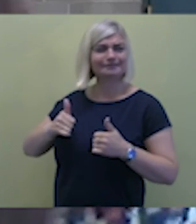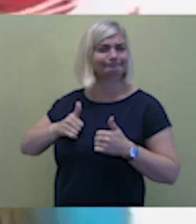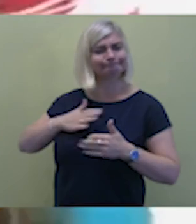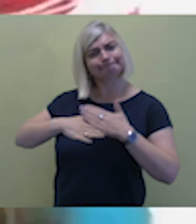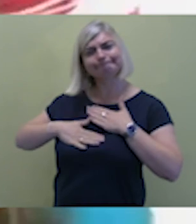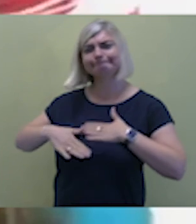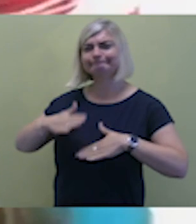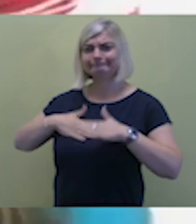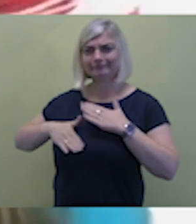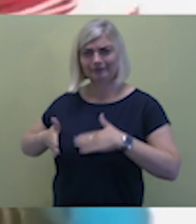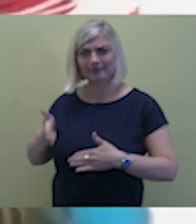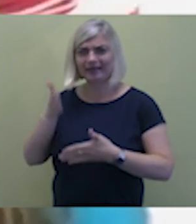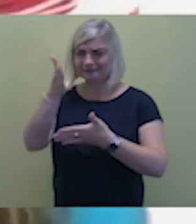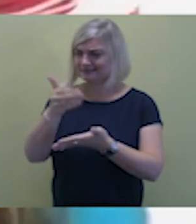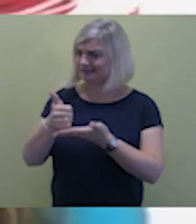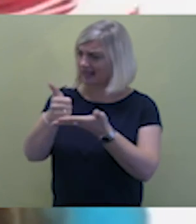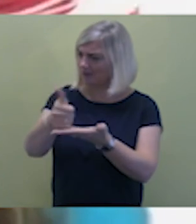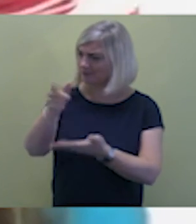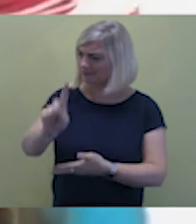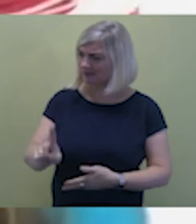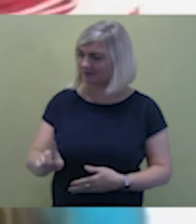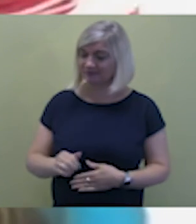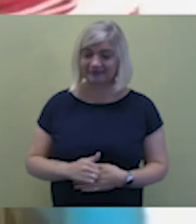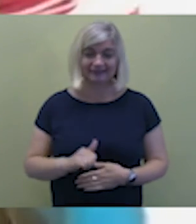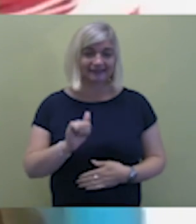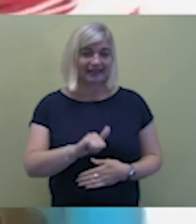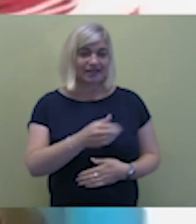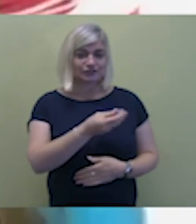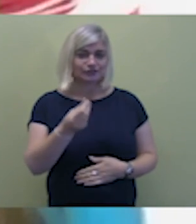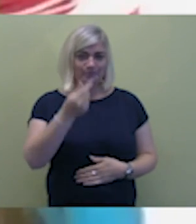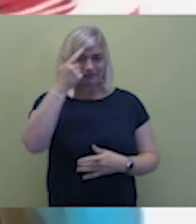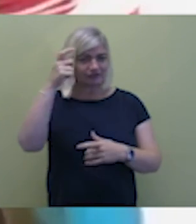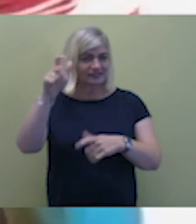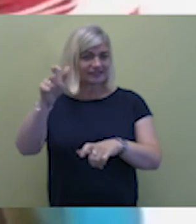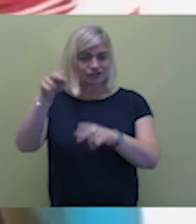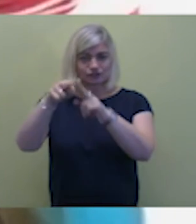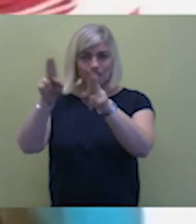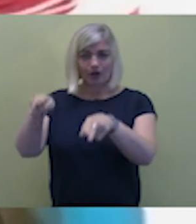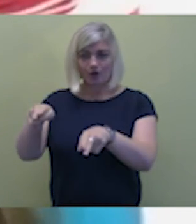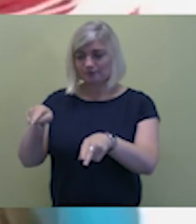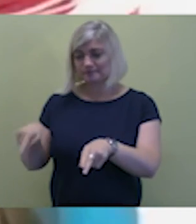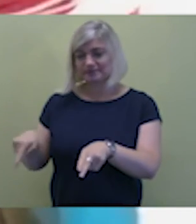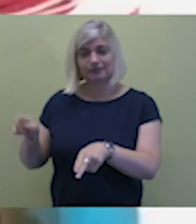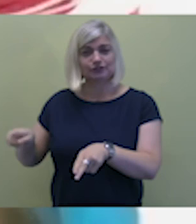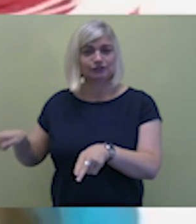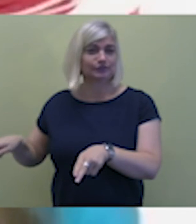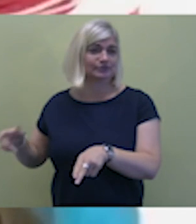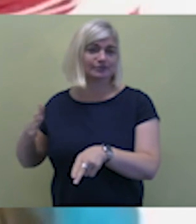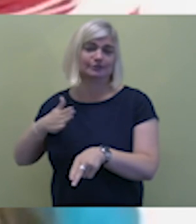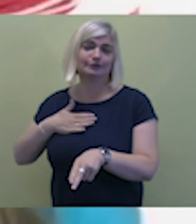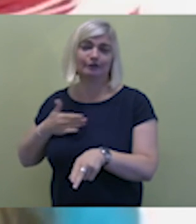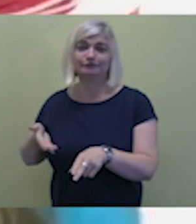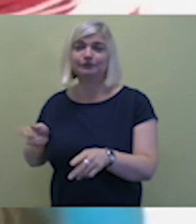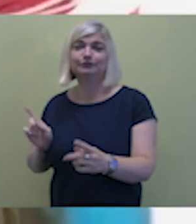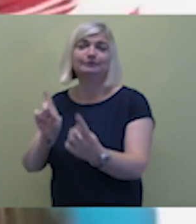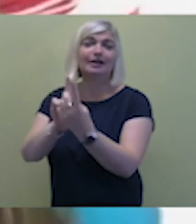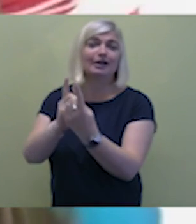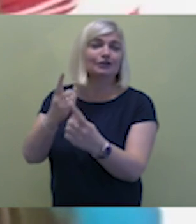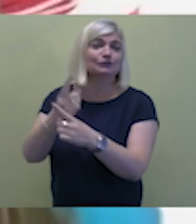experience. Yeah, it really is. And certainly some of the residential homes that we've worked at, the students have loved to go and talk to the residents